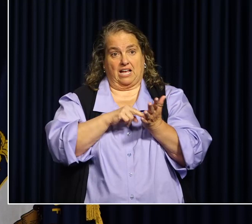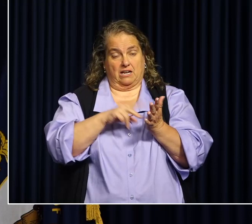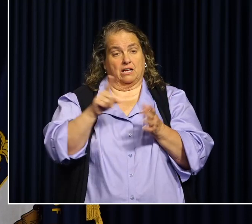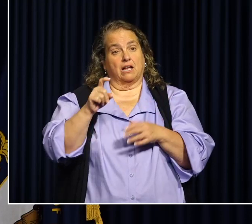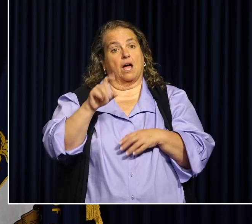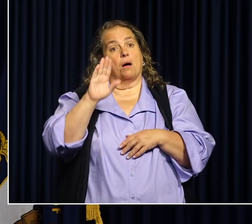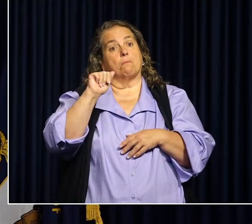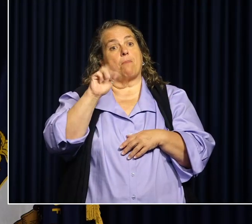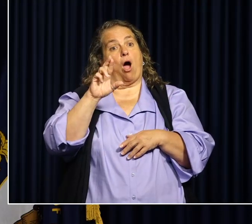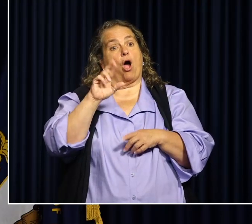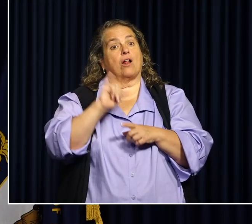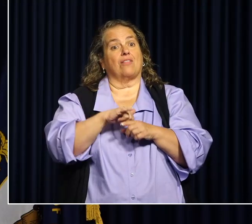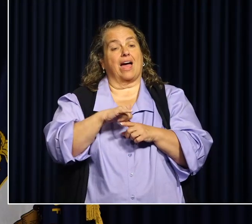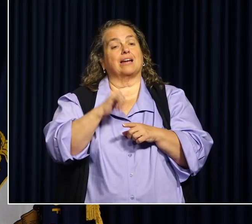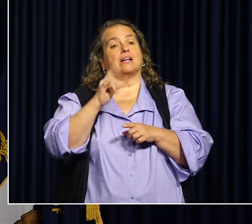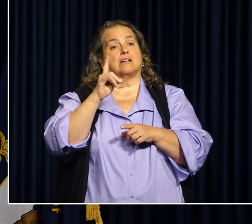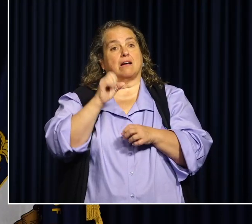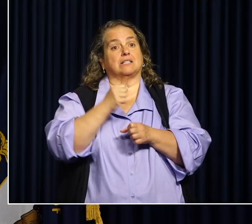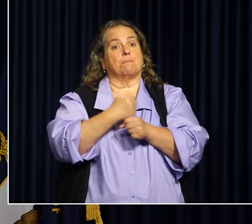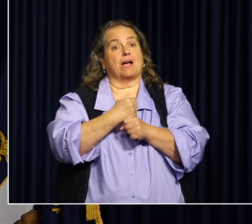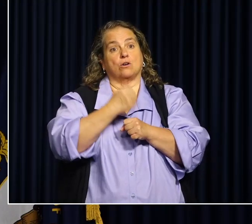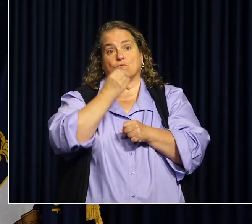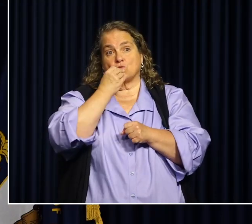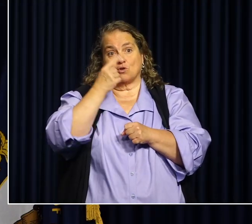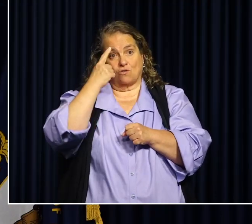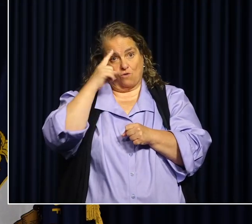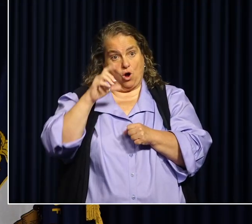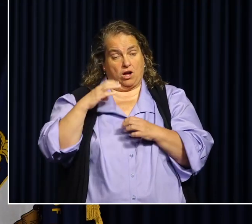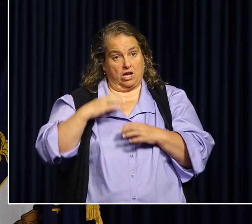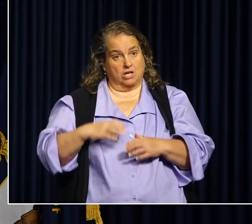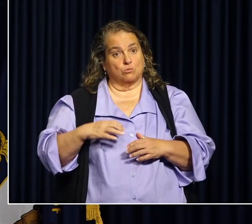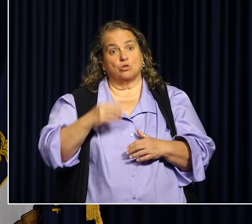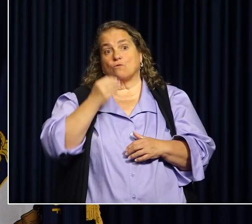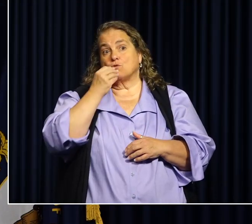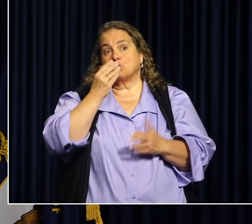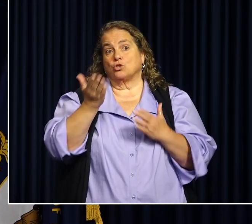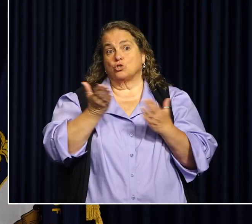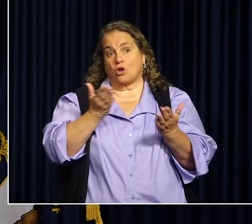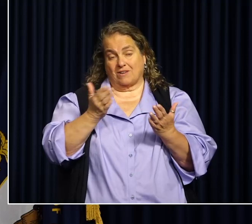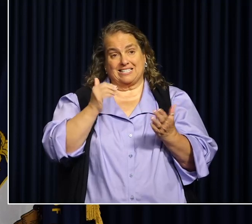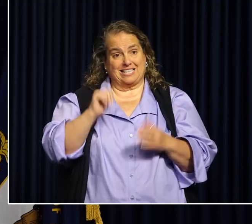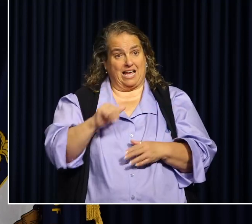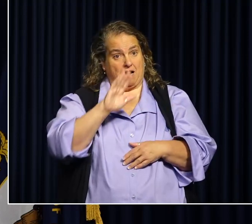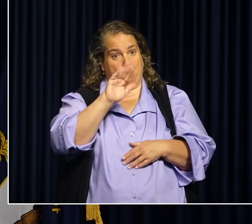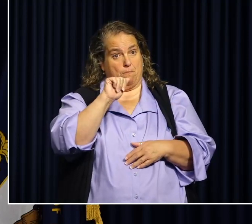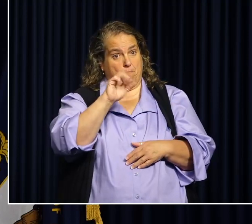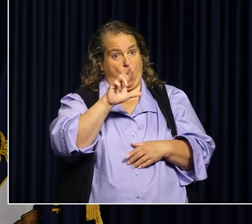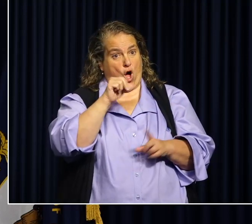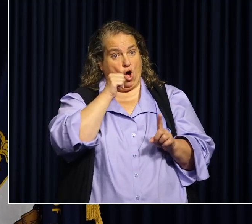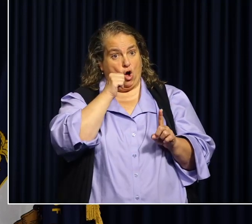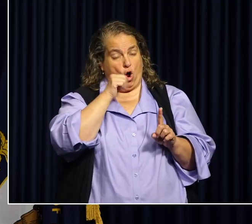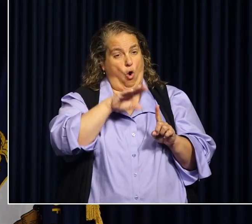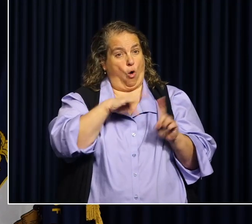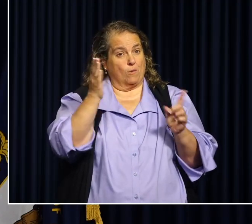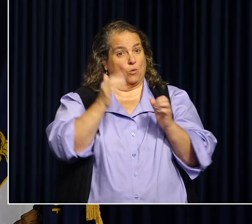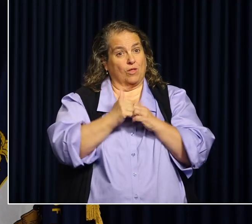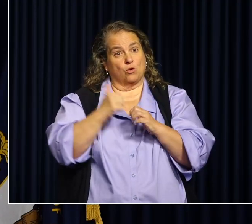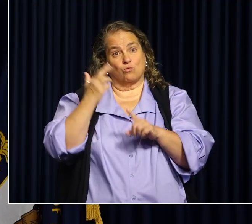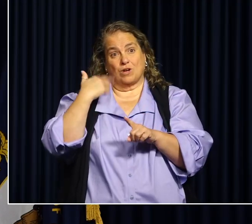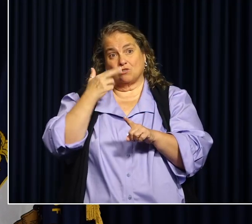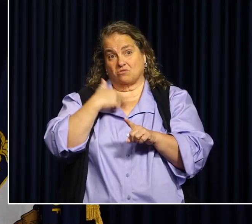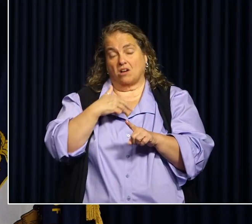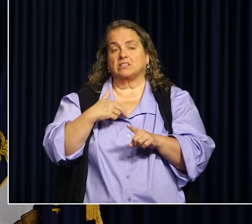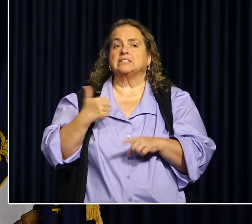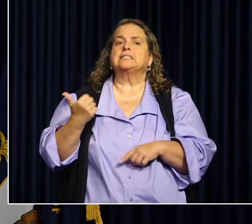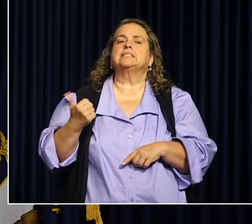that produces food for customers and that holds a food service permit count, and can they reopen alongside restaurants? So the question is, bars that